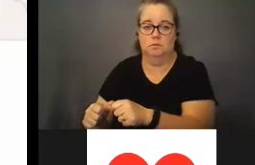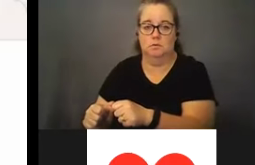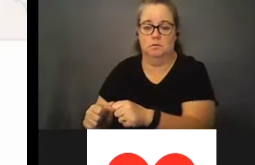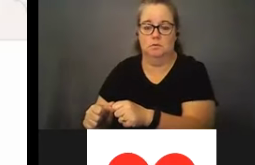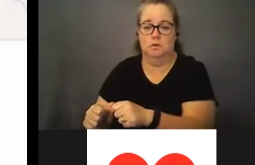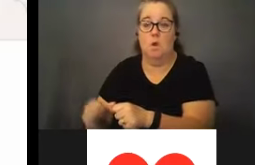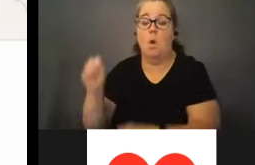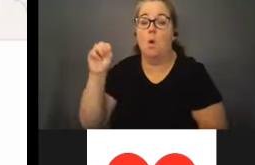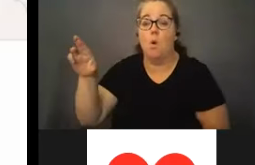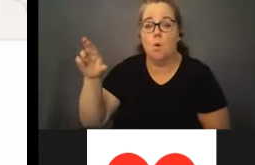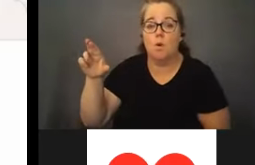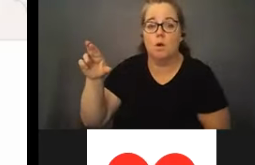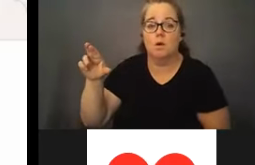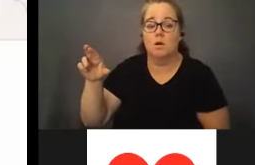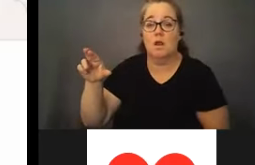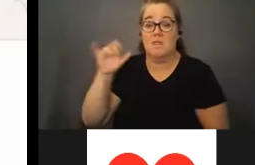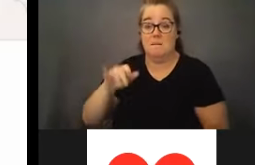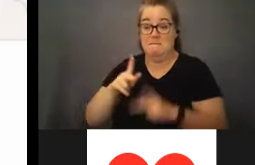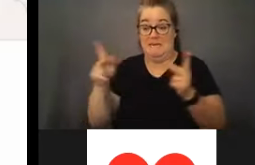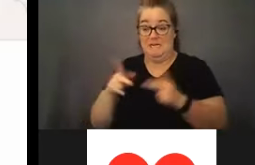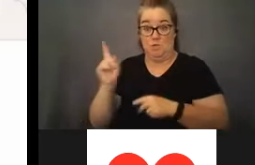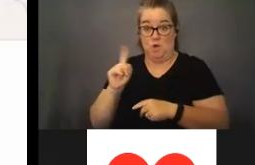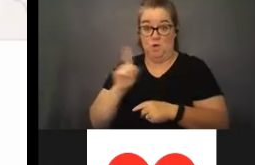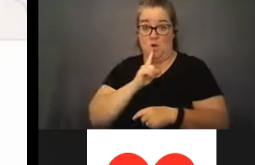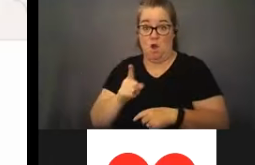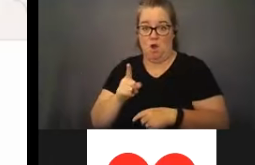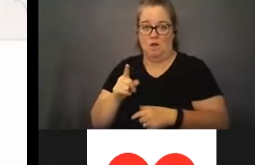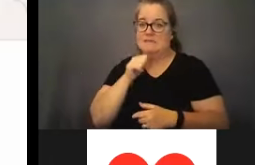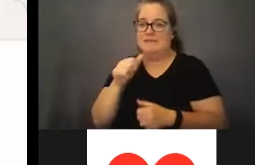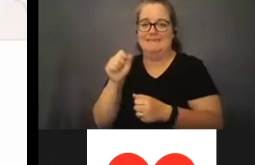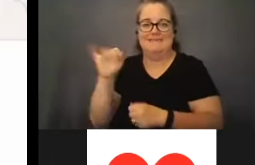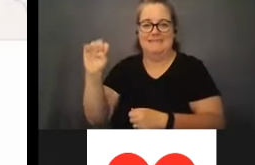Or the scene becomes unsafe. 1 and 2 At the and 3 AED and and for 4 safety.